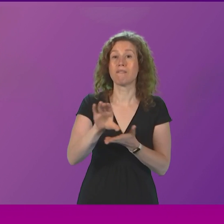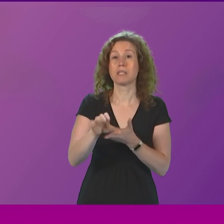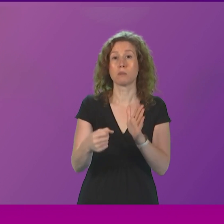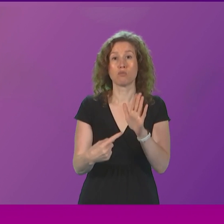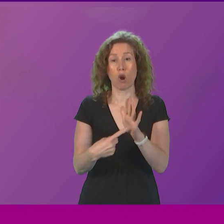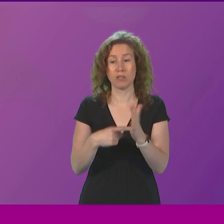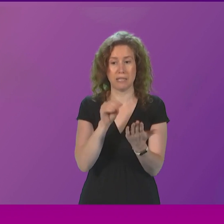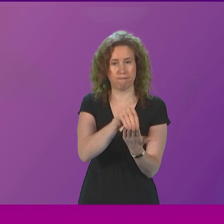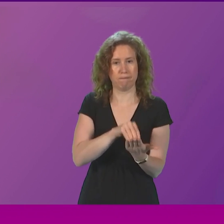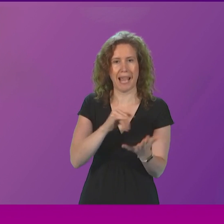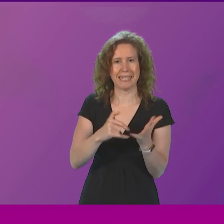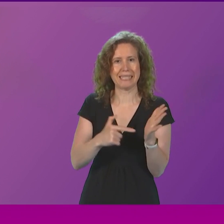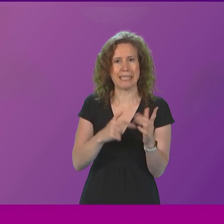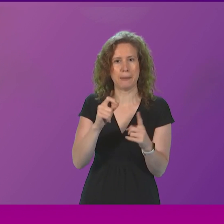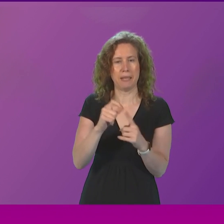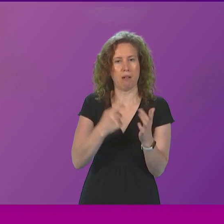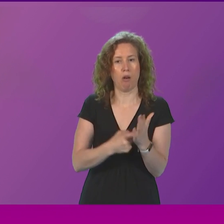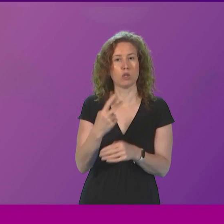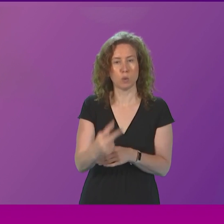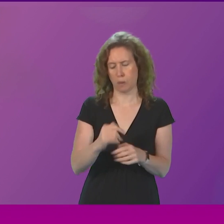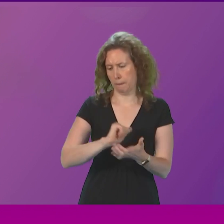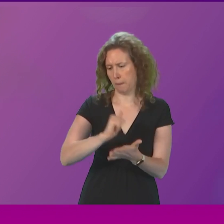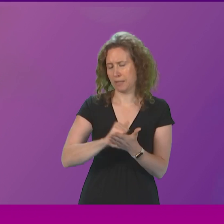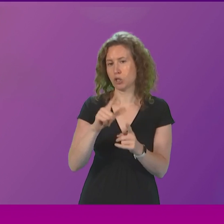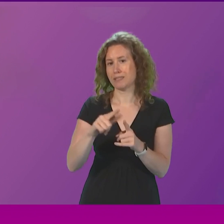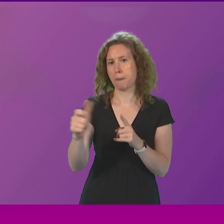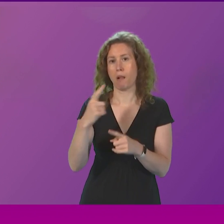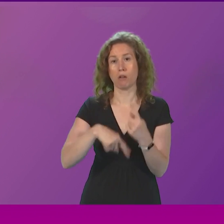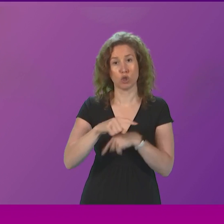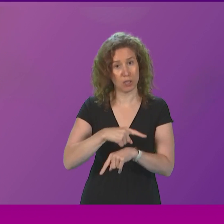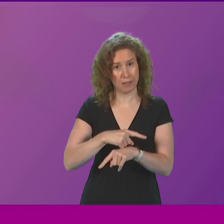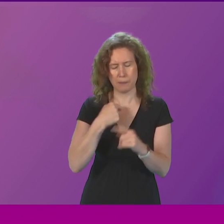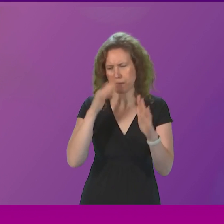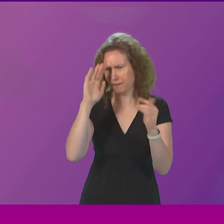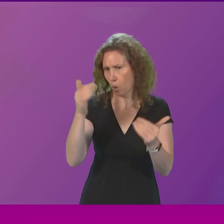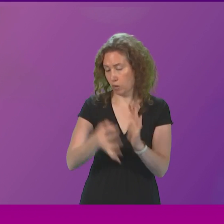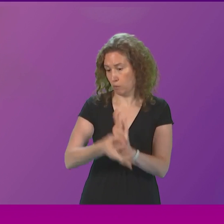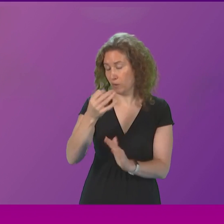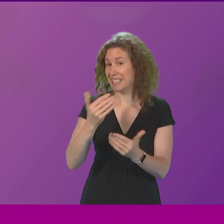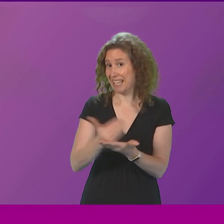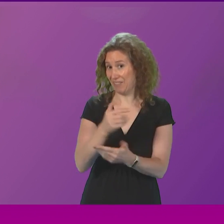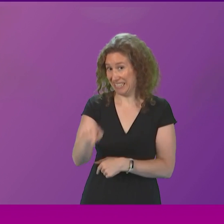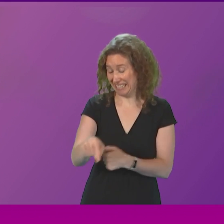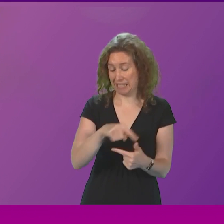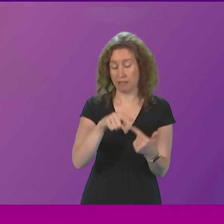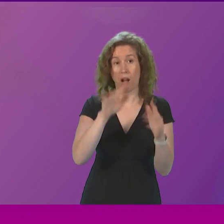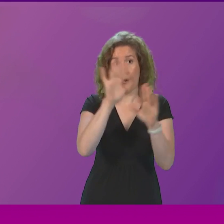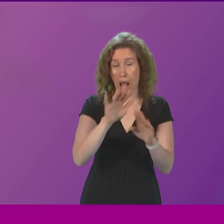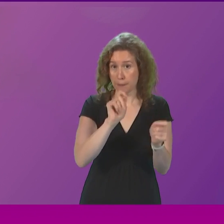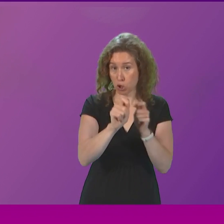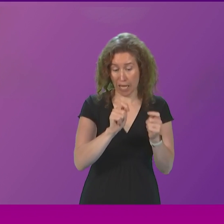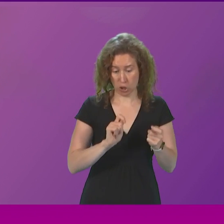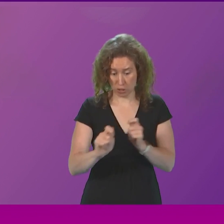the STPR2, which was published in December last year, and a focus on improving safety, climate change adaptation